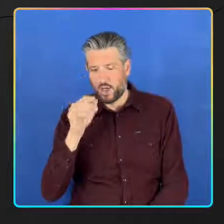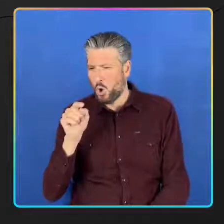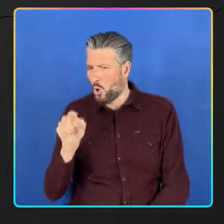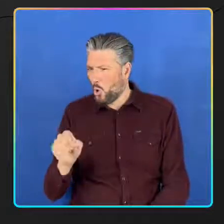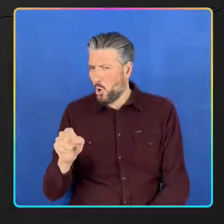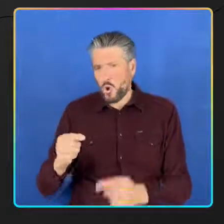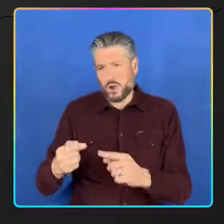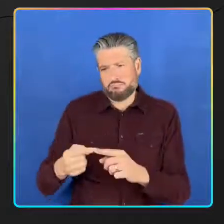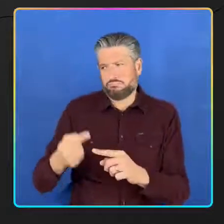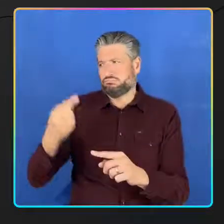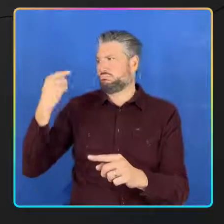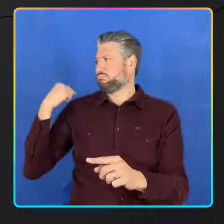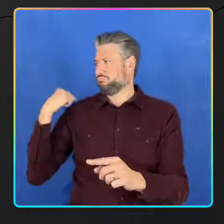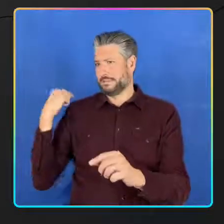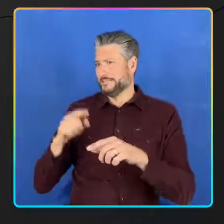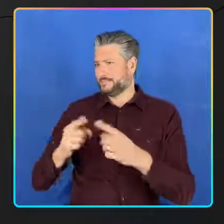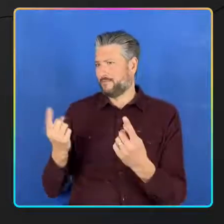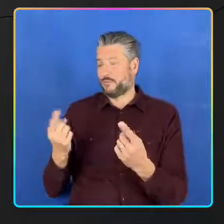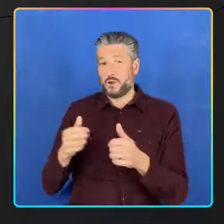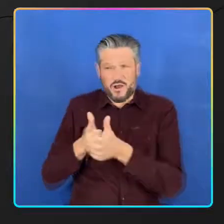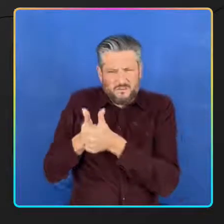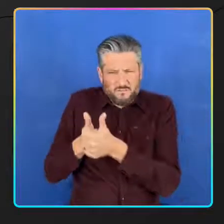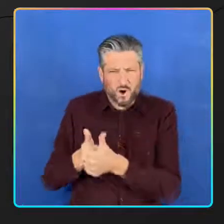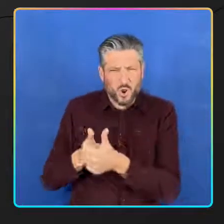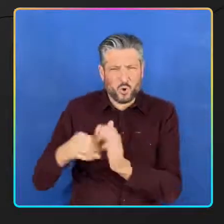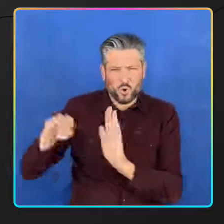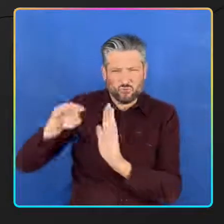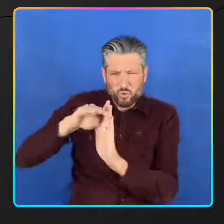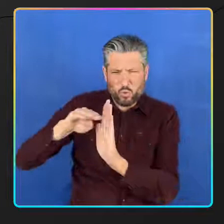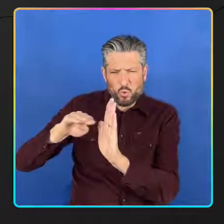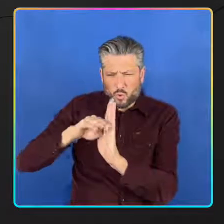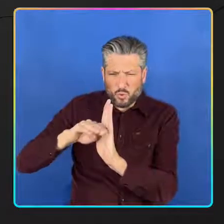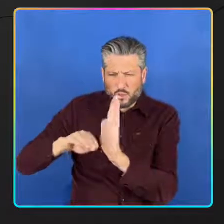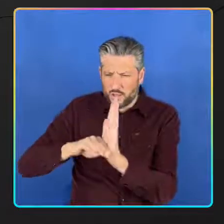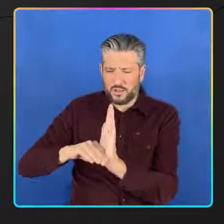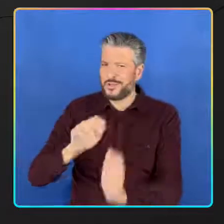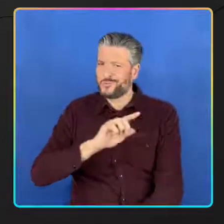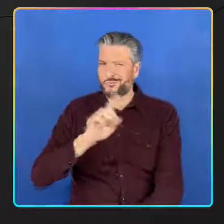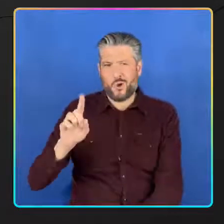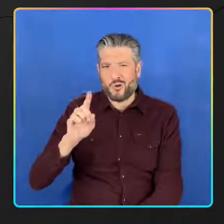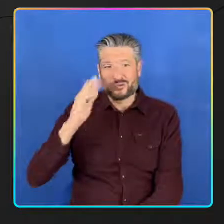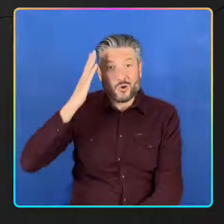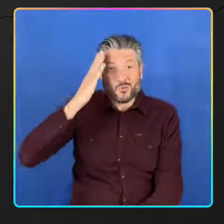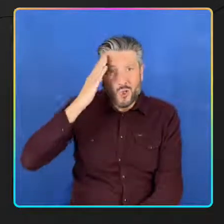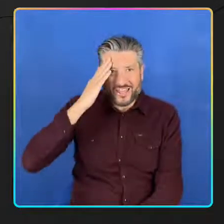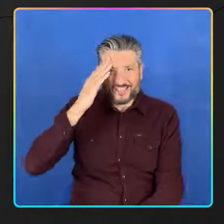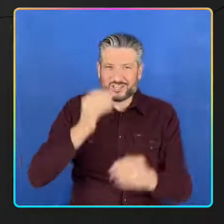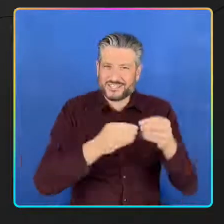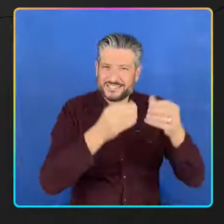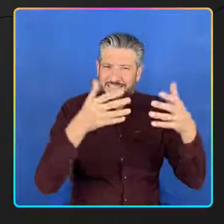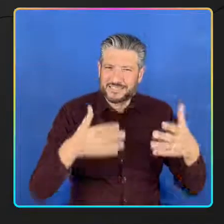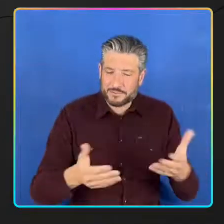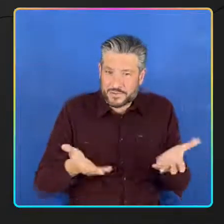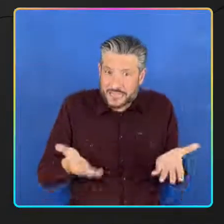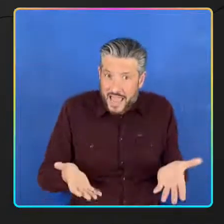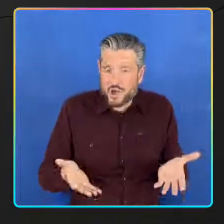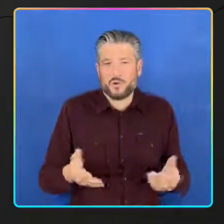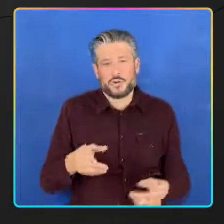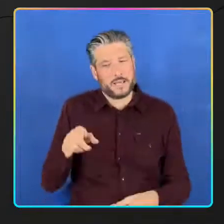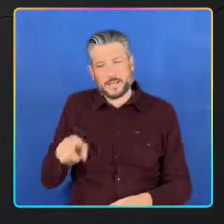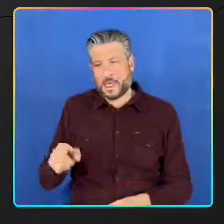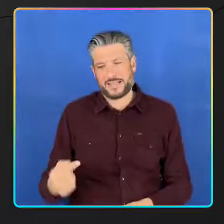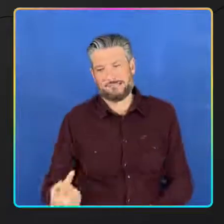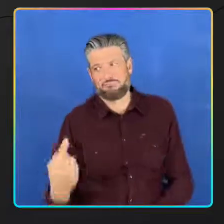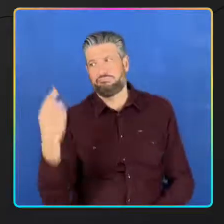like rule-based systems, like not knowledge-based systems and things like that, which aren't really the focus these